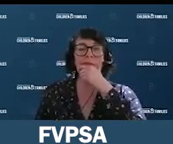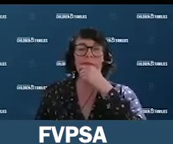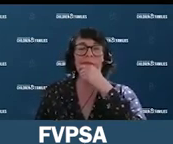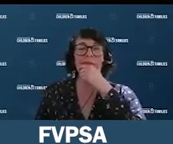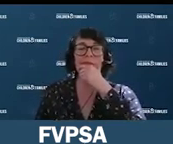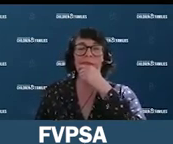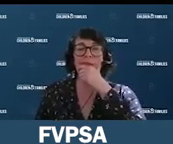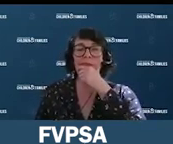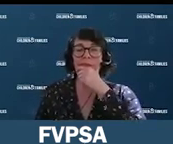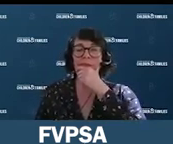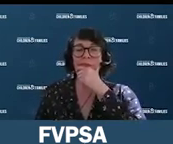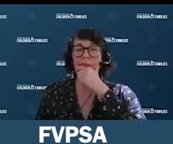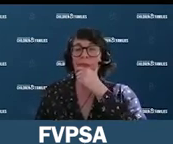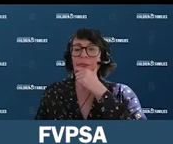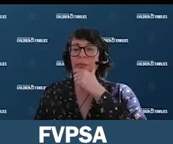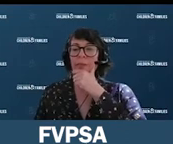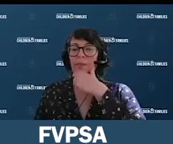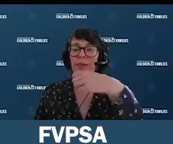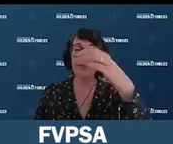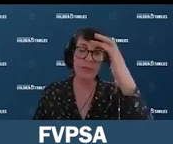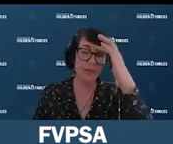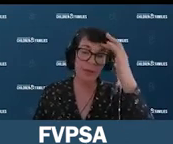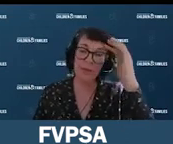Yes, as long as the program has policies in place.